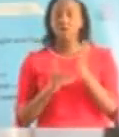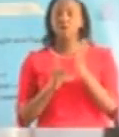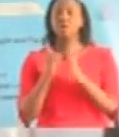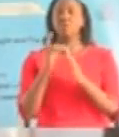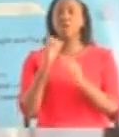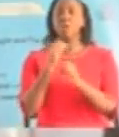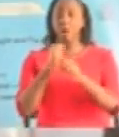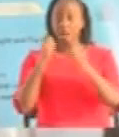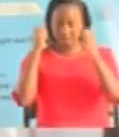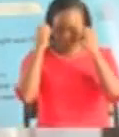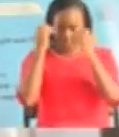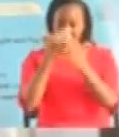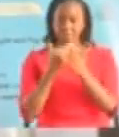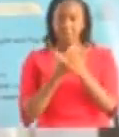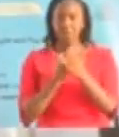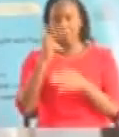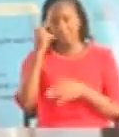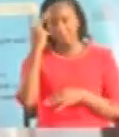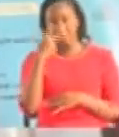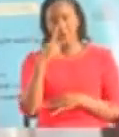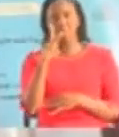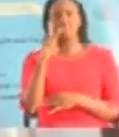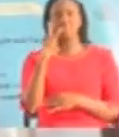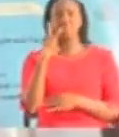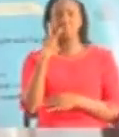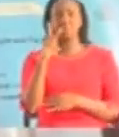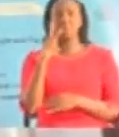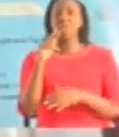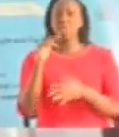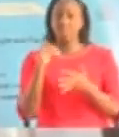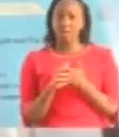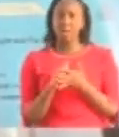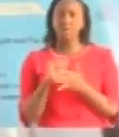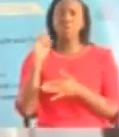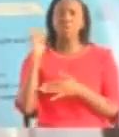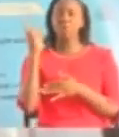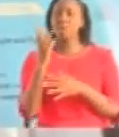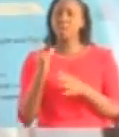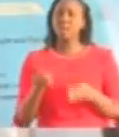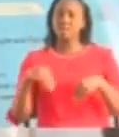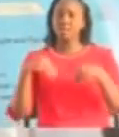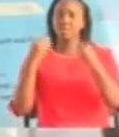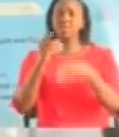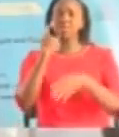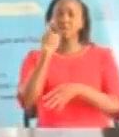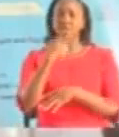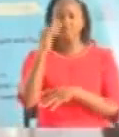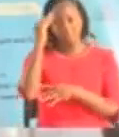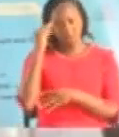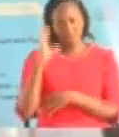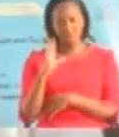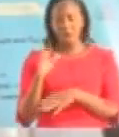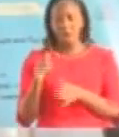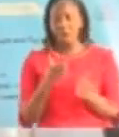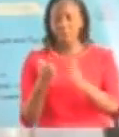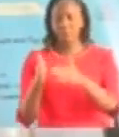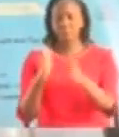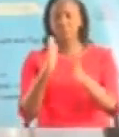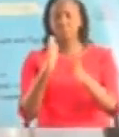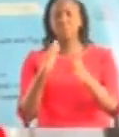program policy that will accord needed students opportunities to earn as they